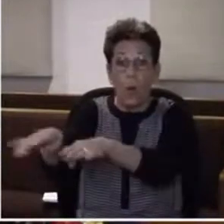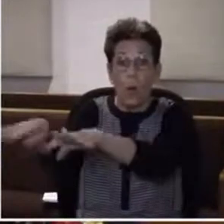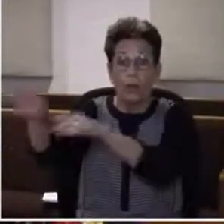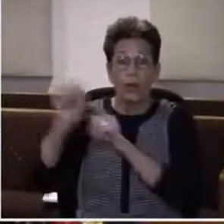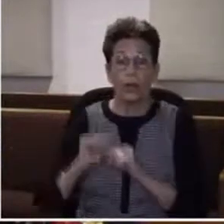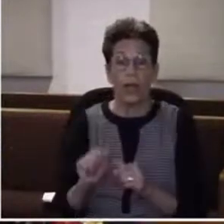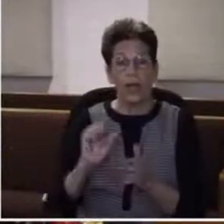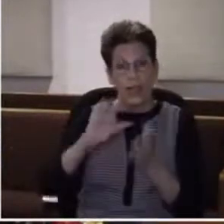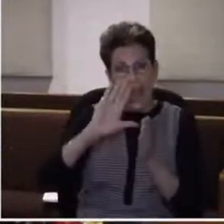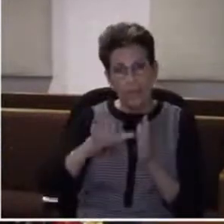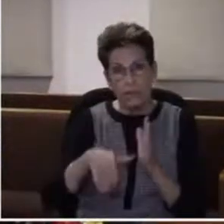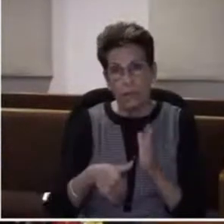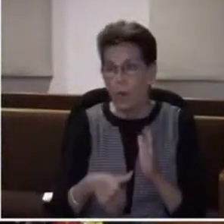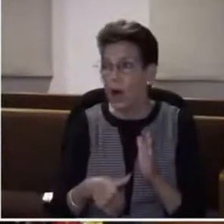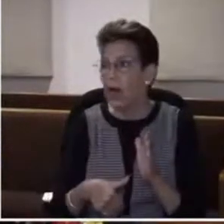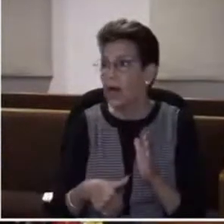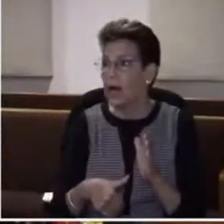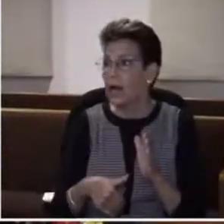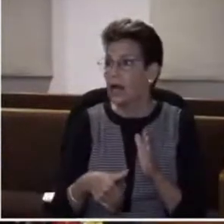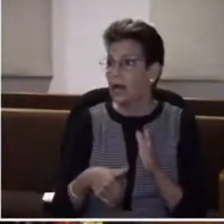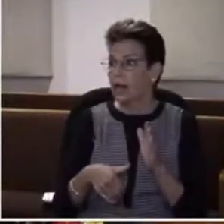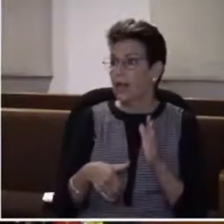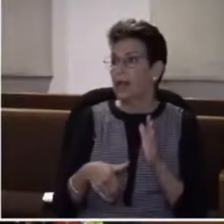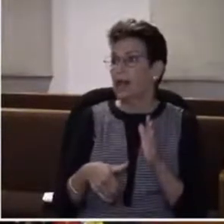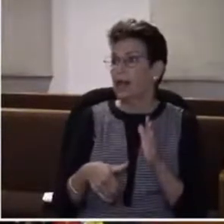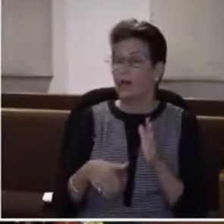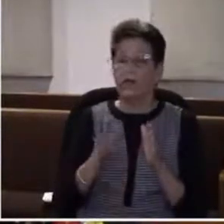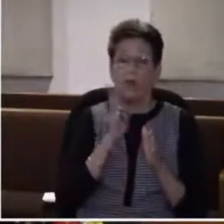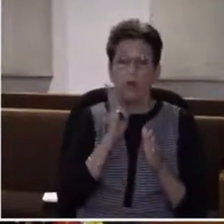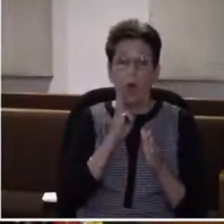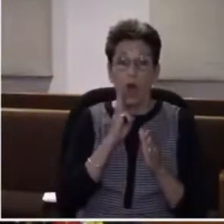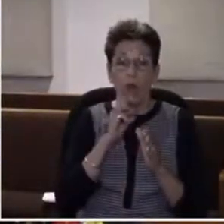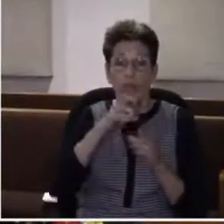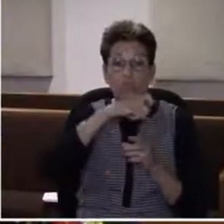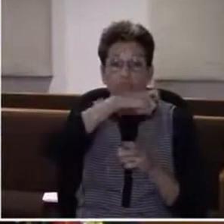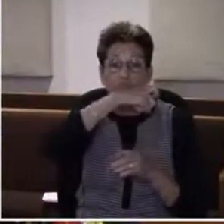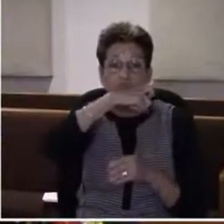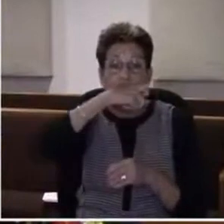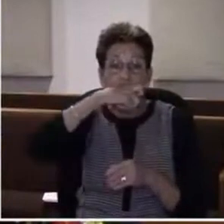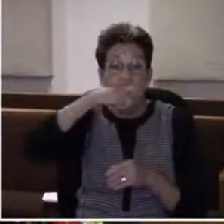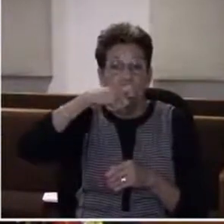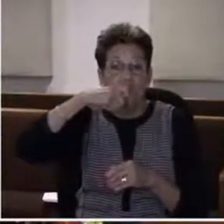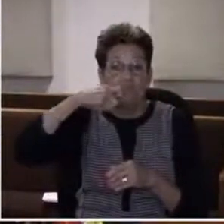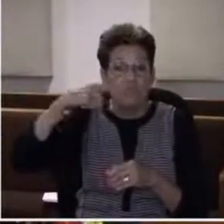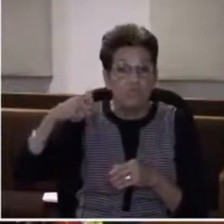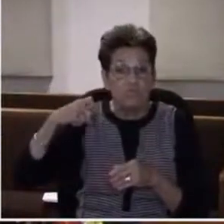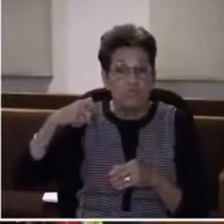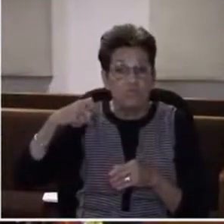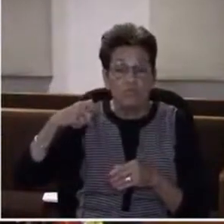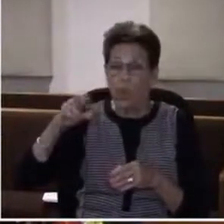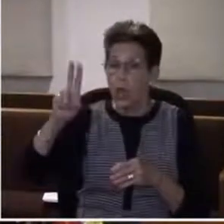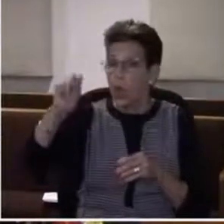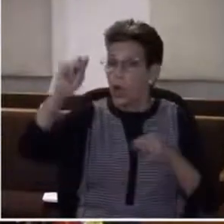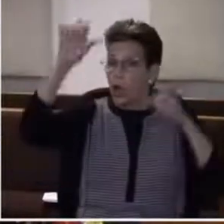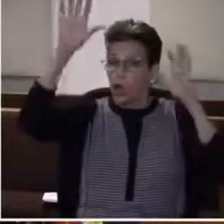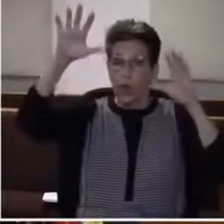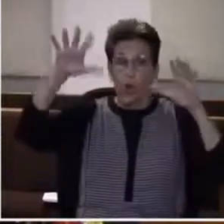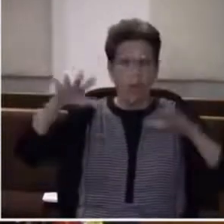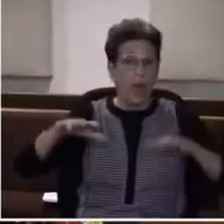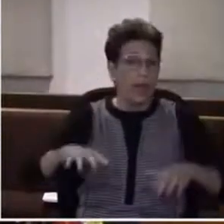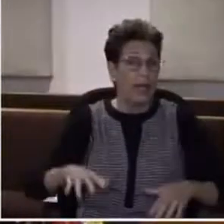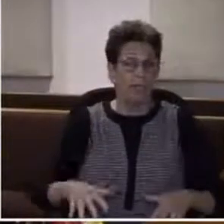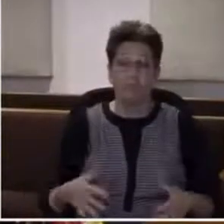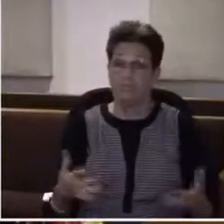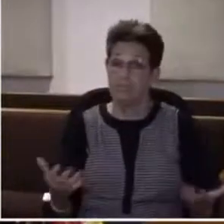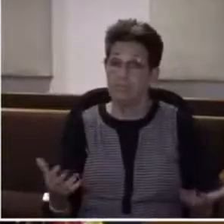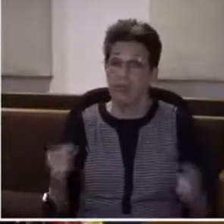while that the brook dried up because there had been no rain in the land. Makes sense. And the word